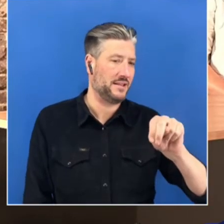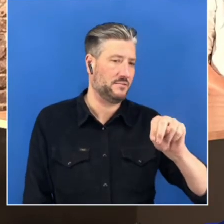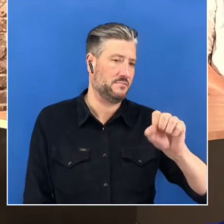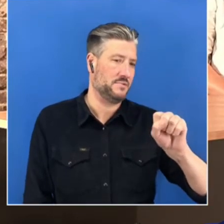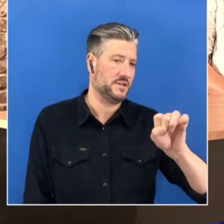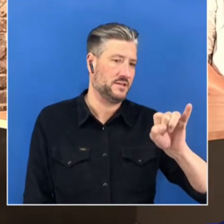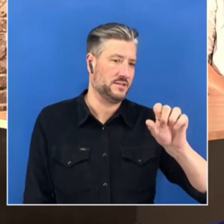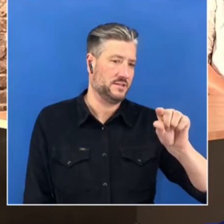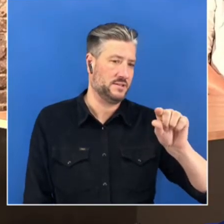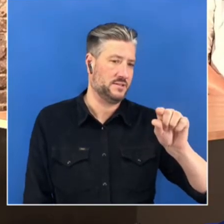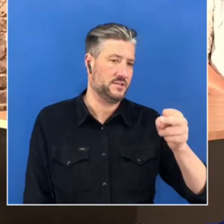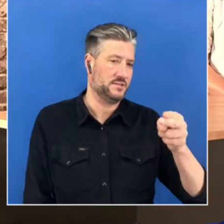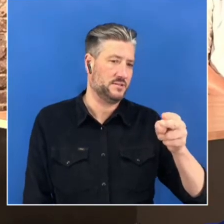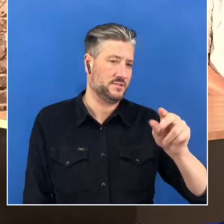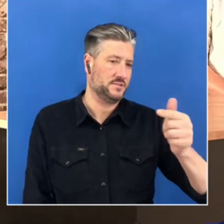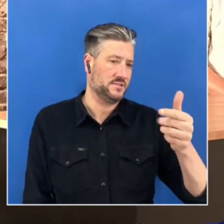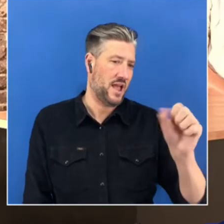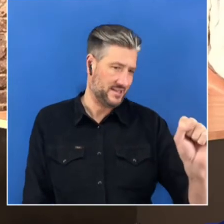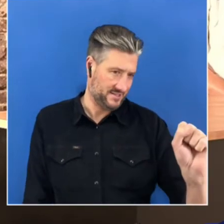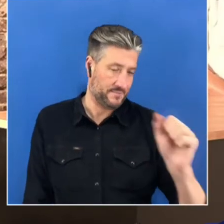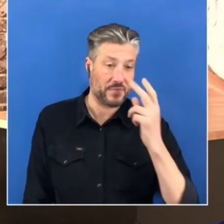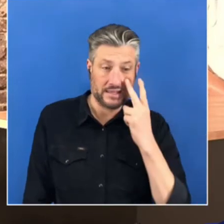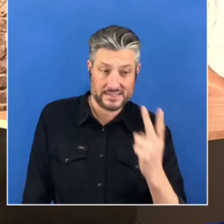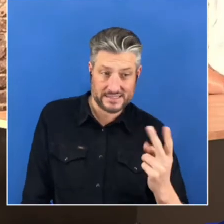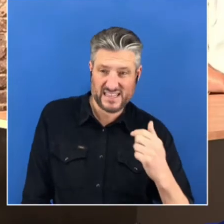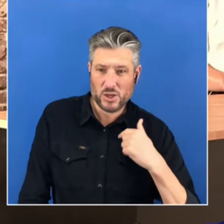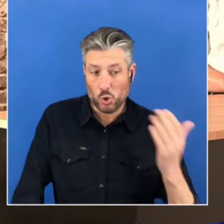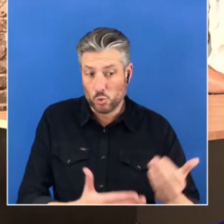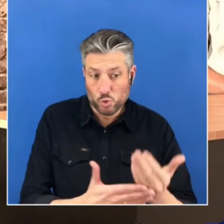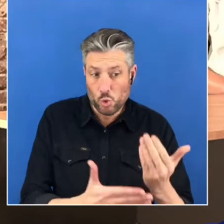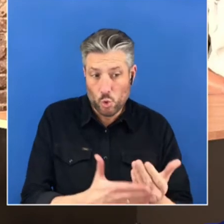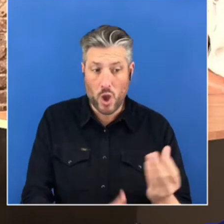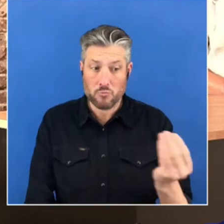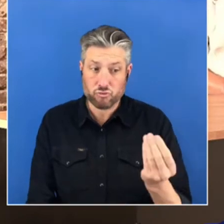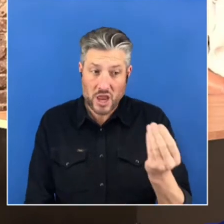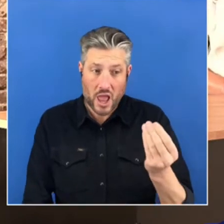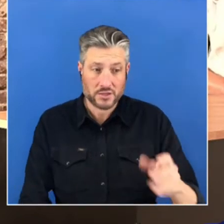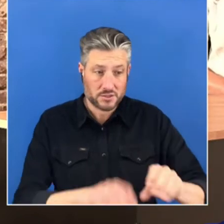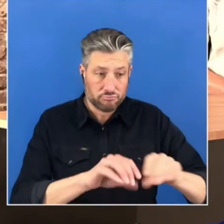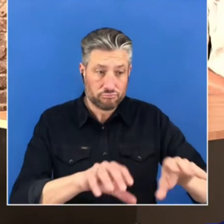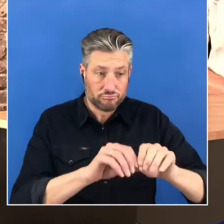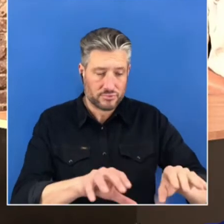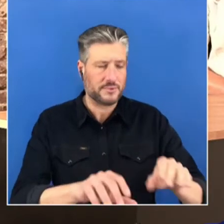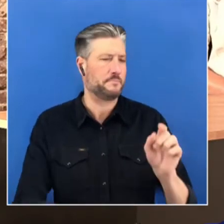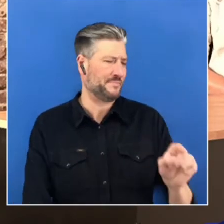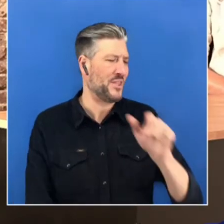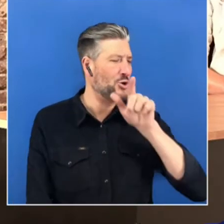releases. All right, thank you. And